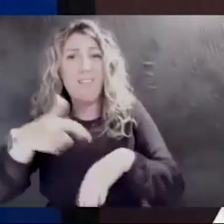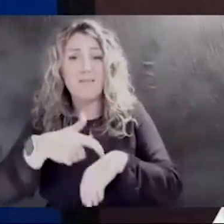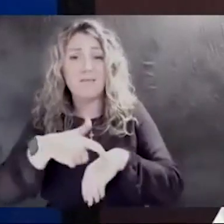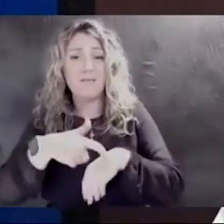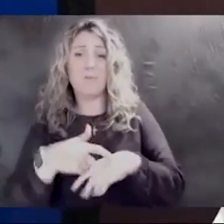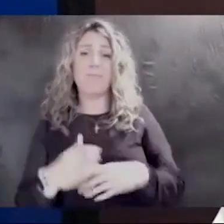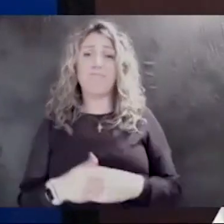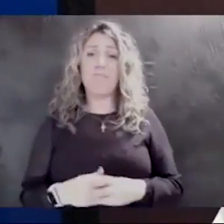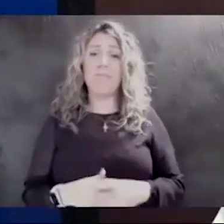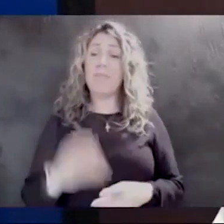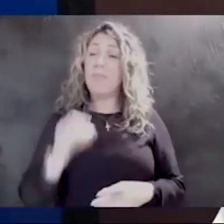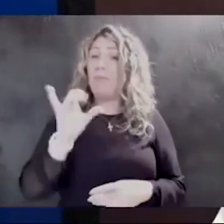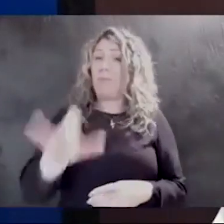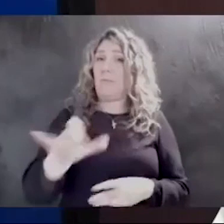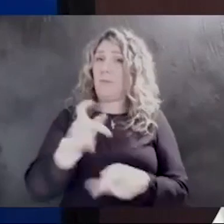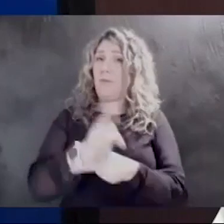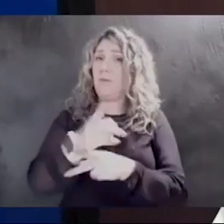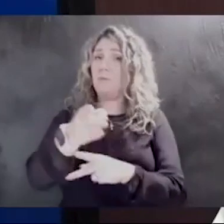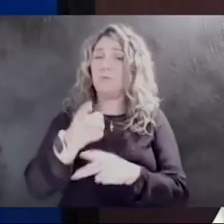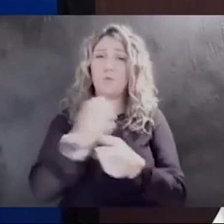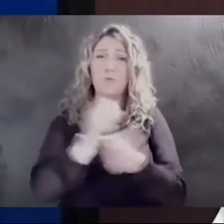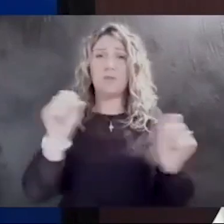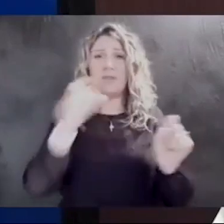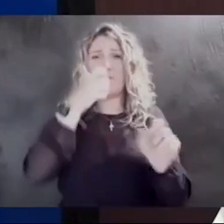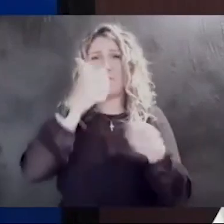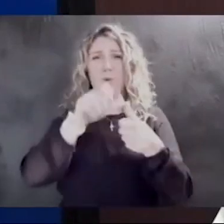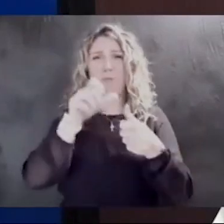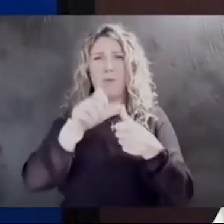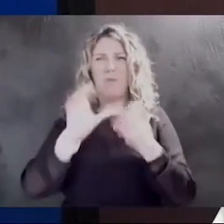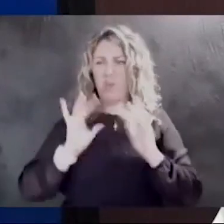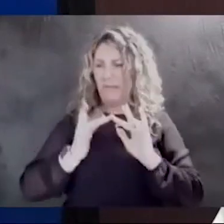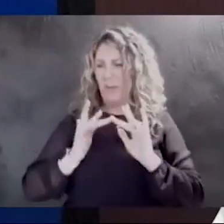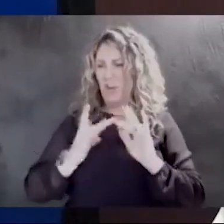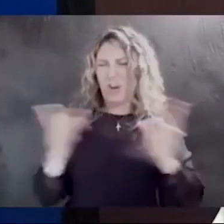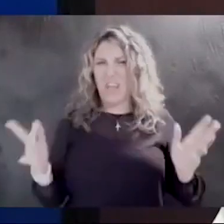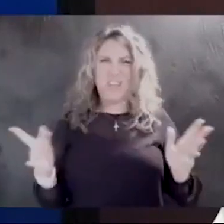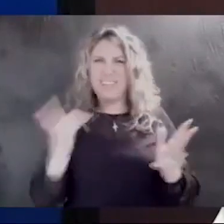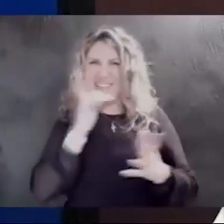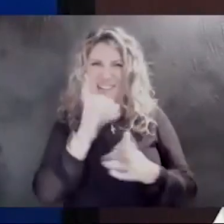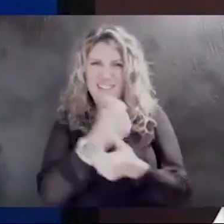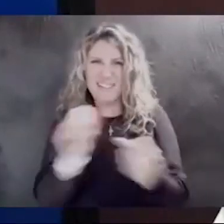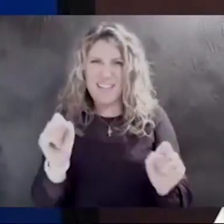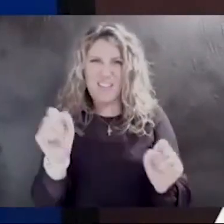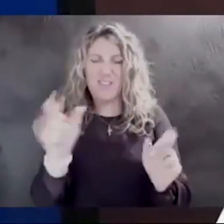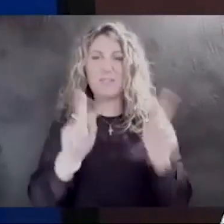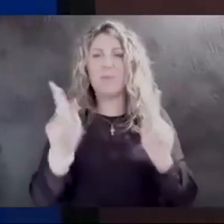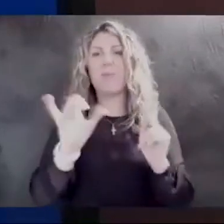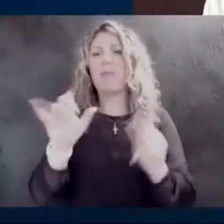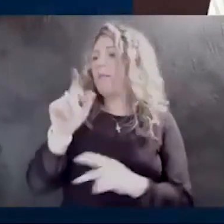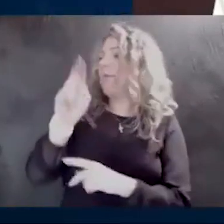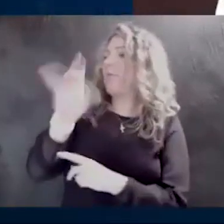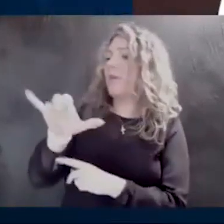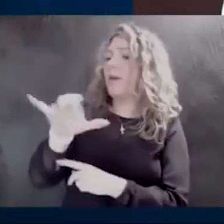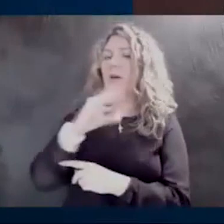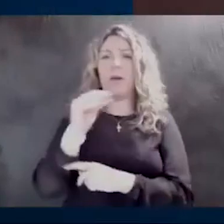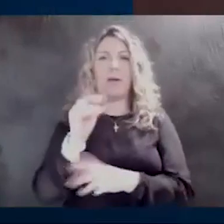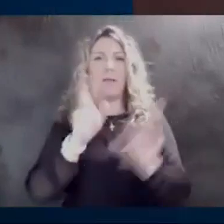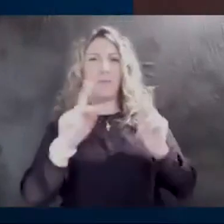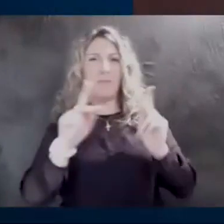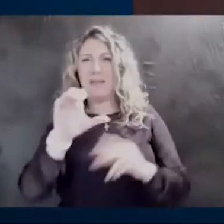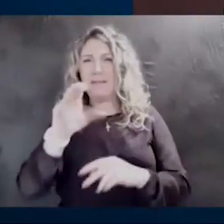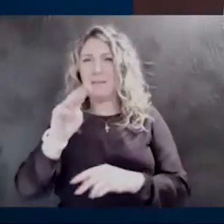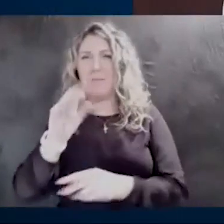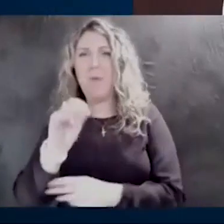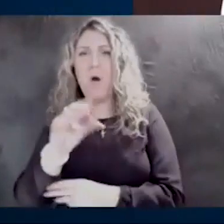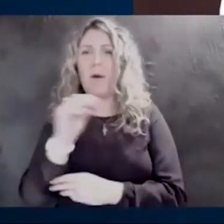you safe. Remember, the internet, it doesn't really keep you safe. It's people like Larry Botts and the folks on this phone and people like Amanda Gartner